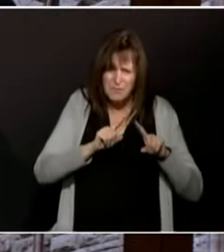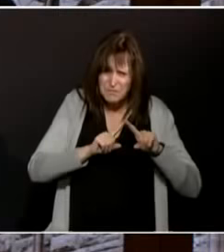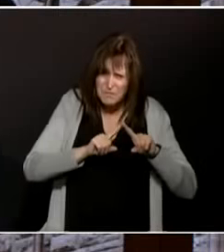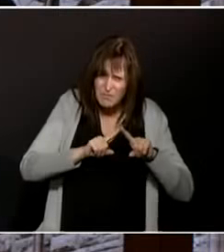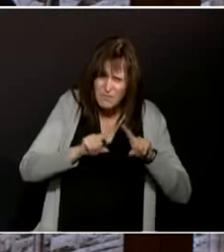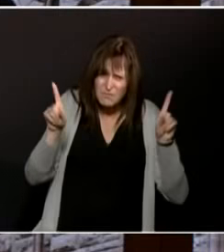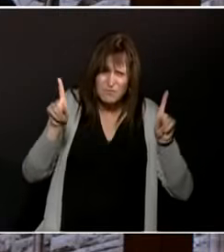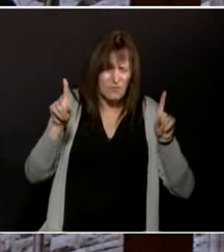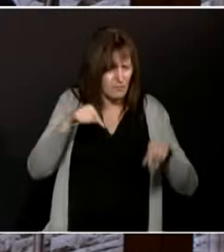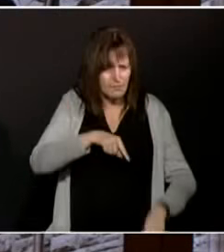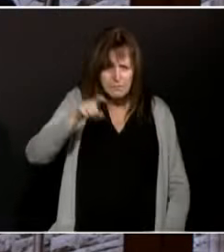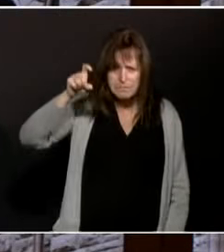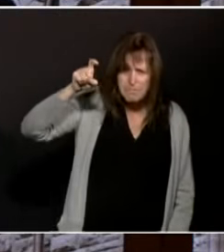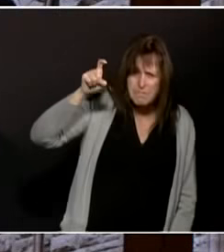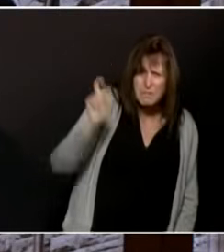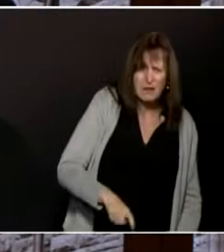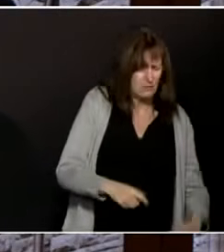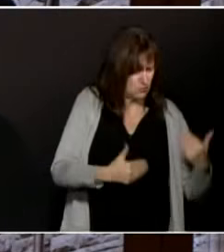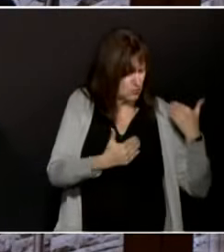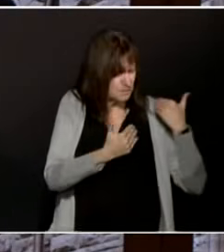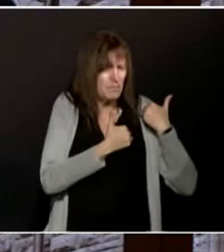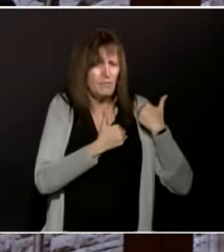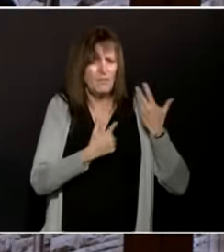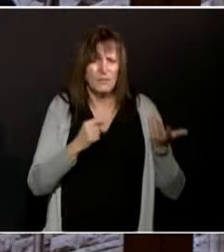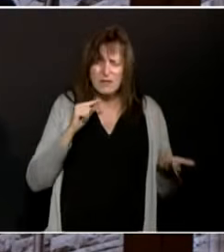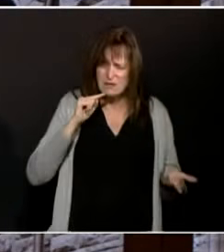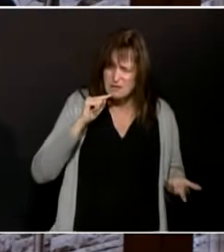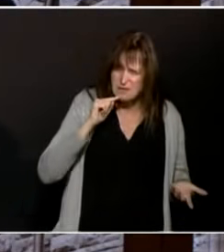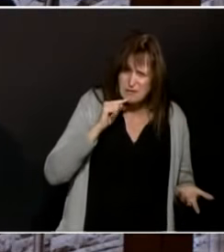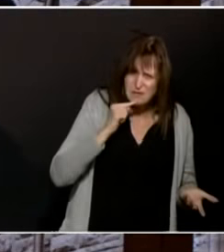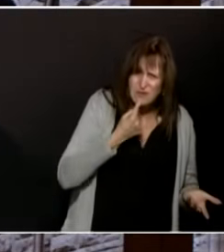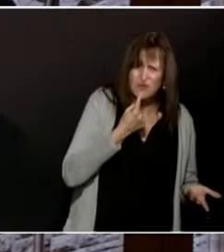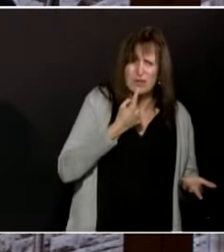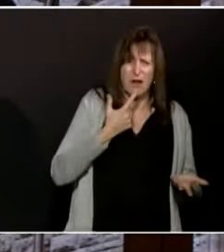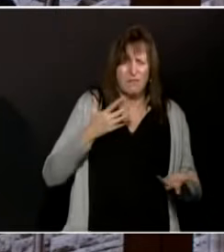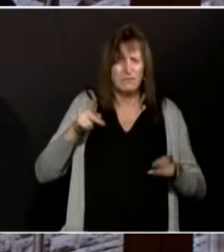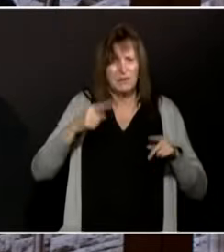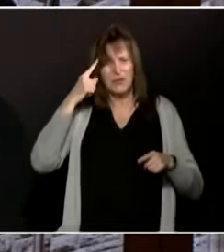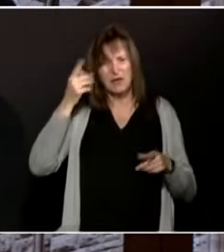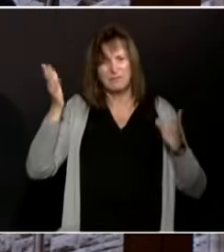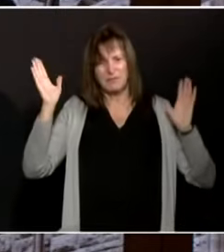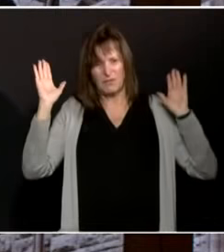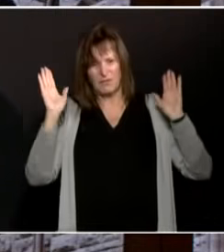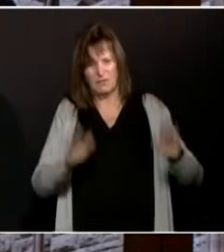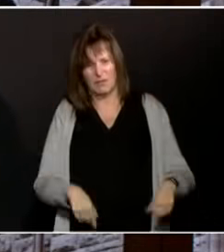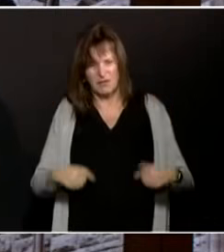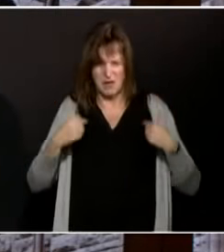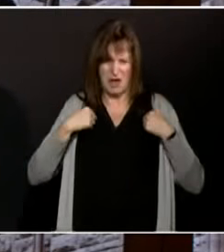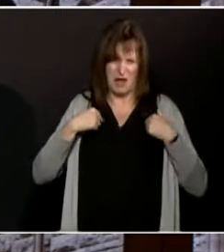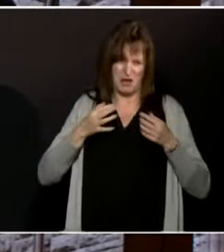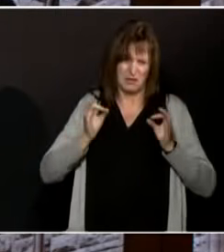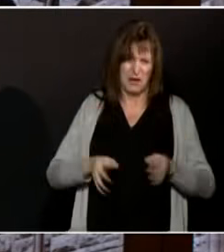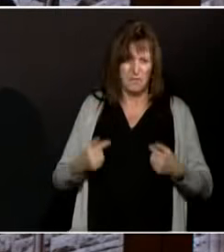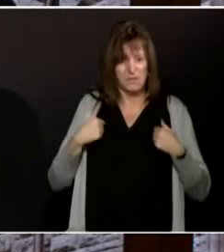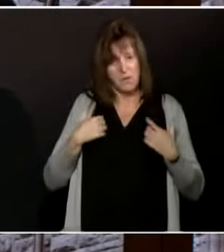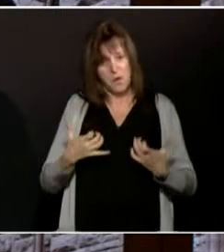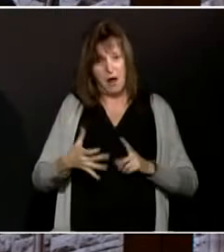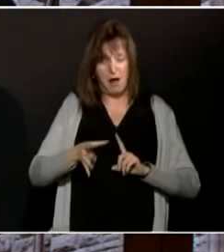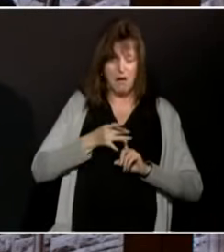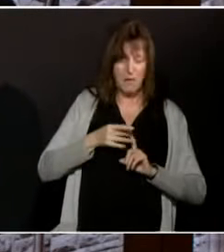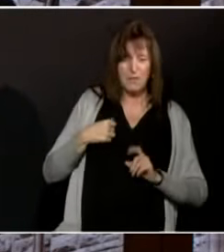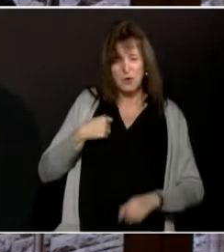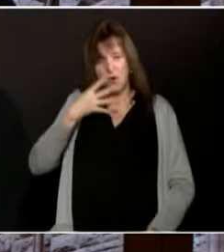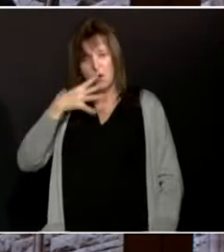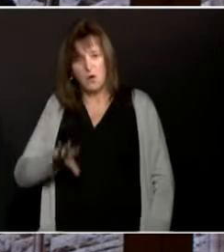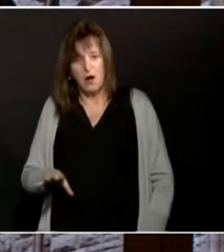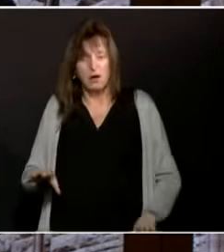those that are saying, I'm going to do my own assessment and decide what I want to do and don't want to do. I really can't emphasize more strongly right now, do not